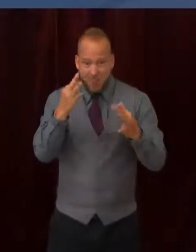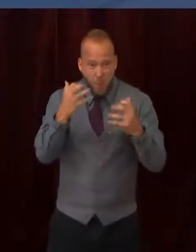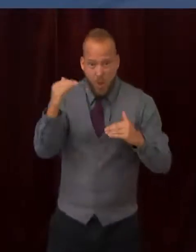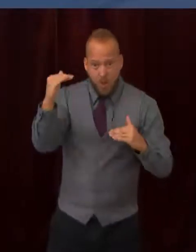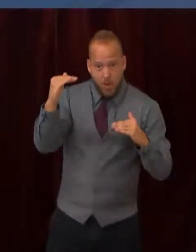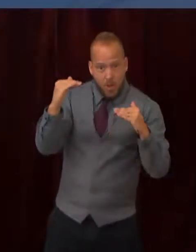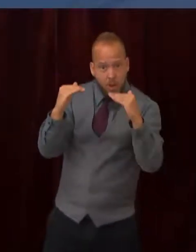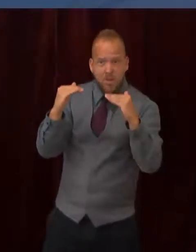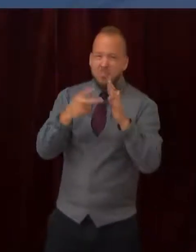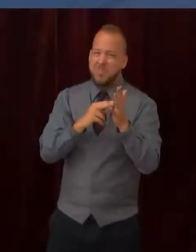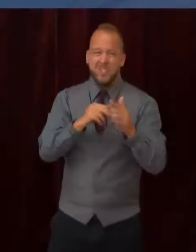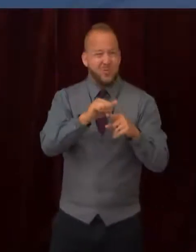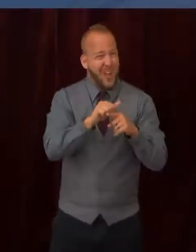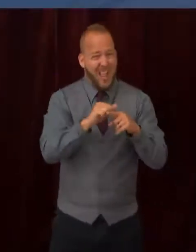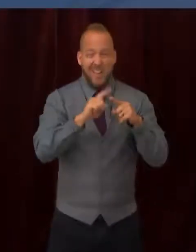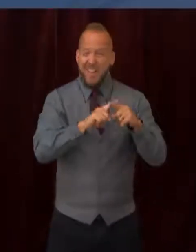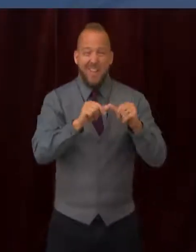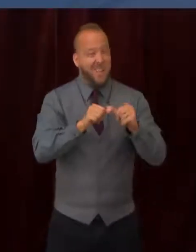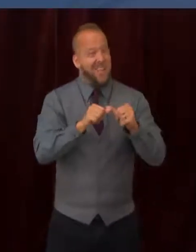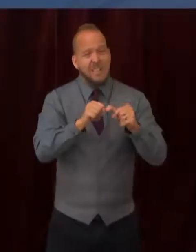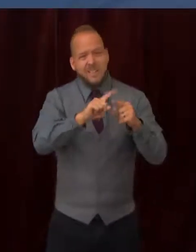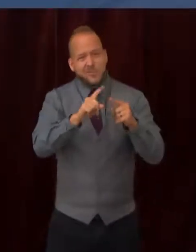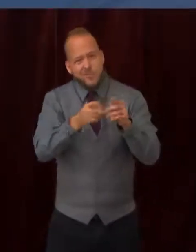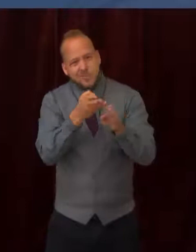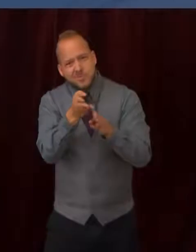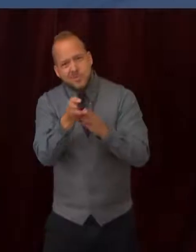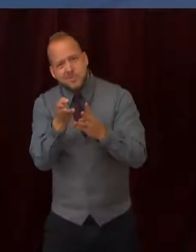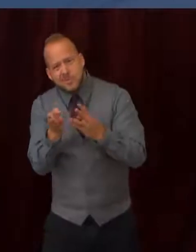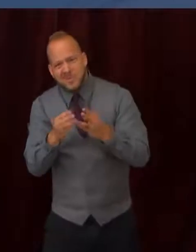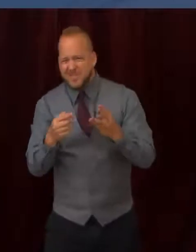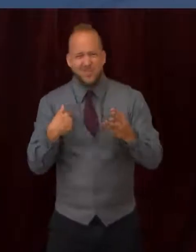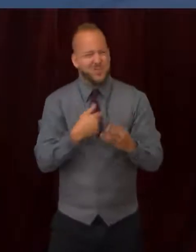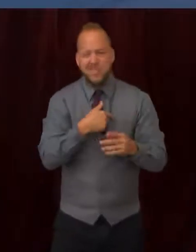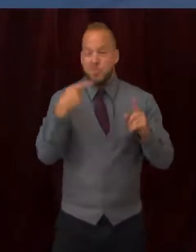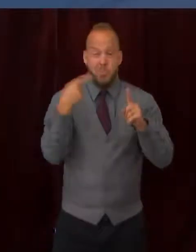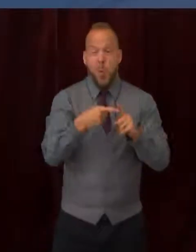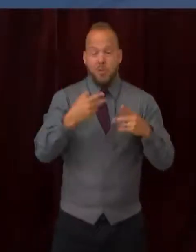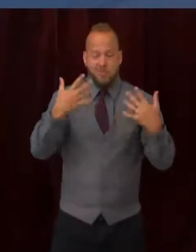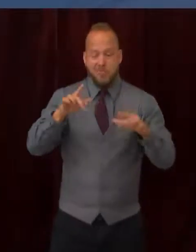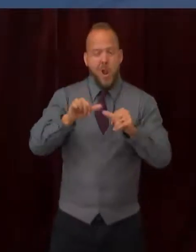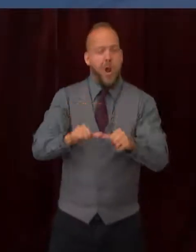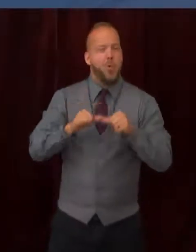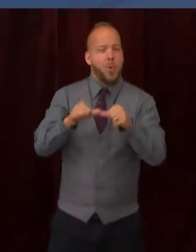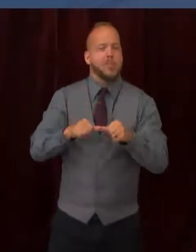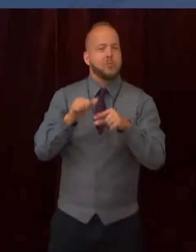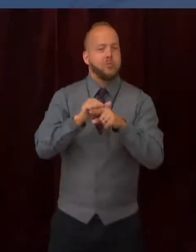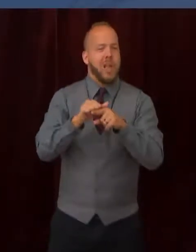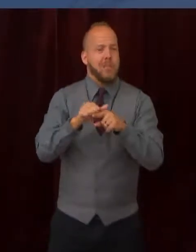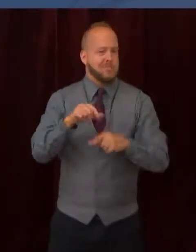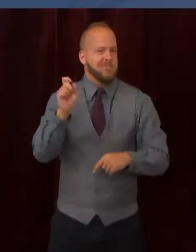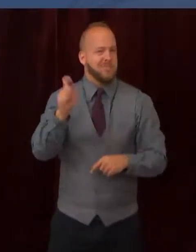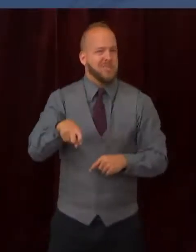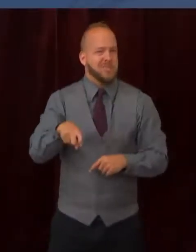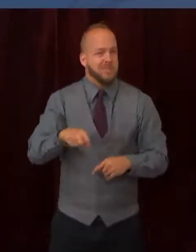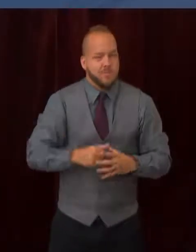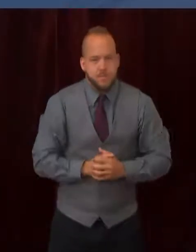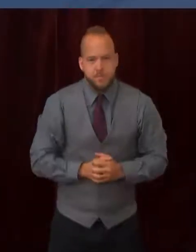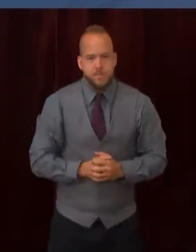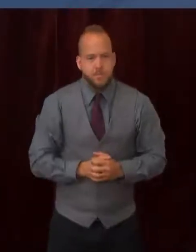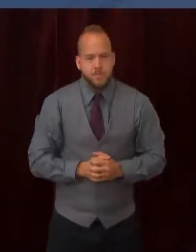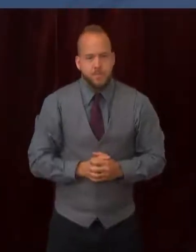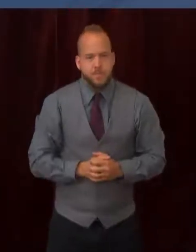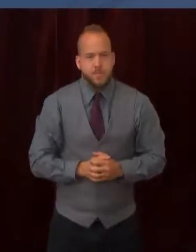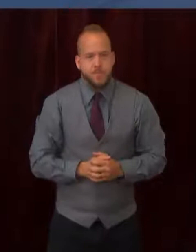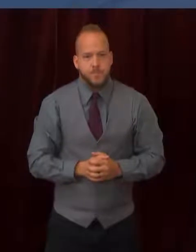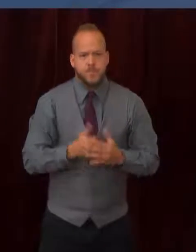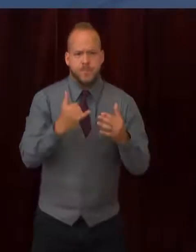that training. The social services, we are very concerned about this. We have a $6.5 billion or more hole in our budget, and we